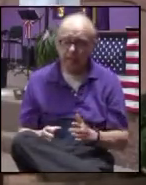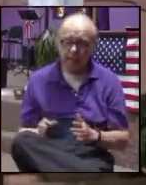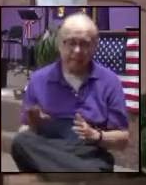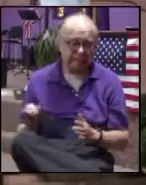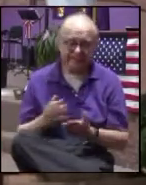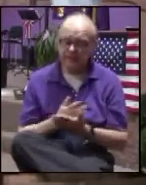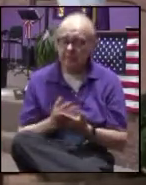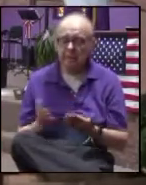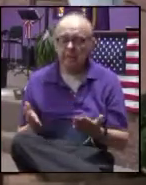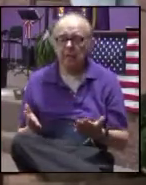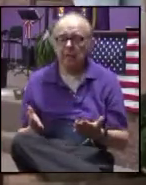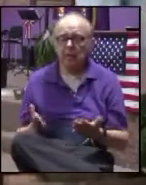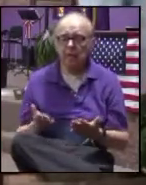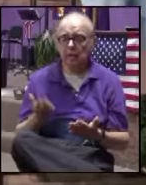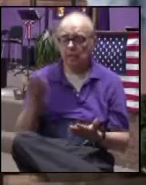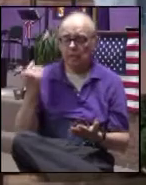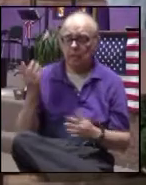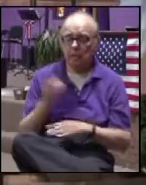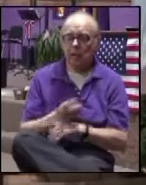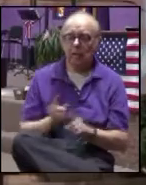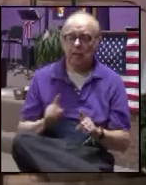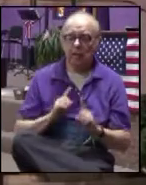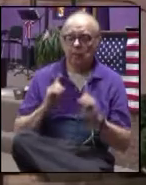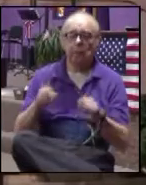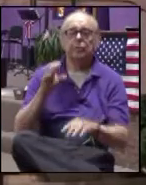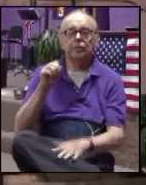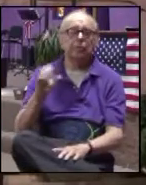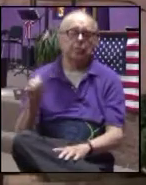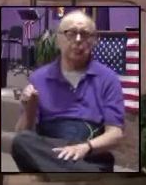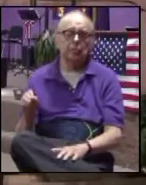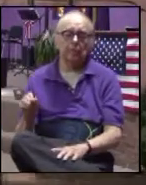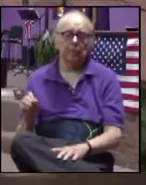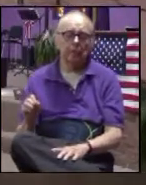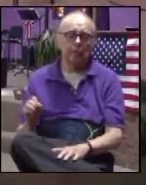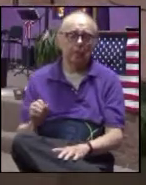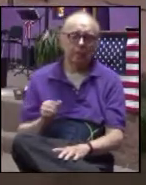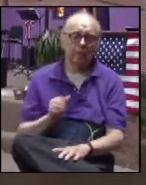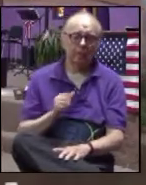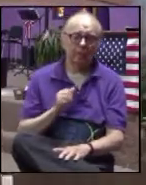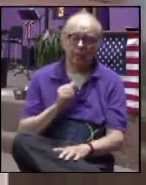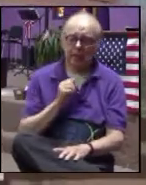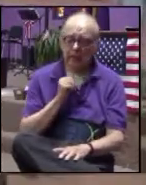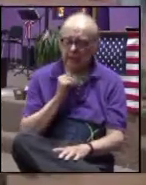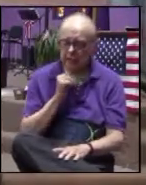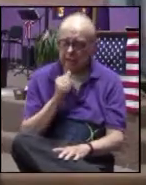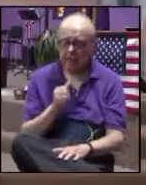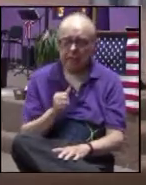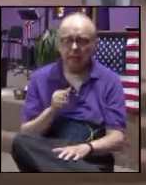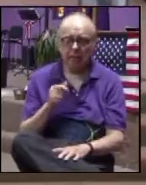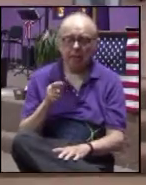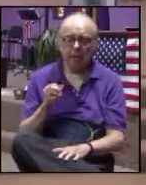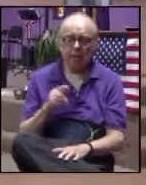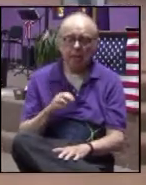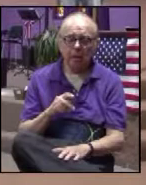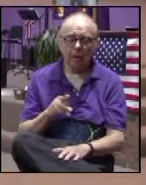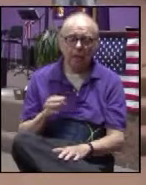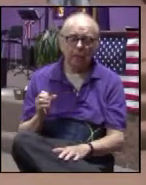thing. Back in the days when I went to Sunday school, they did flannel graphs. You all know what those